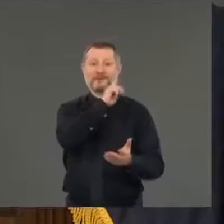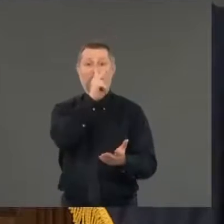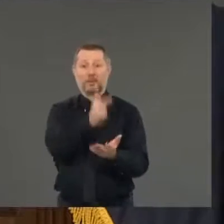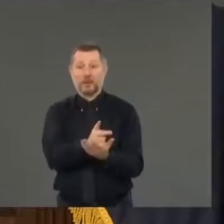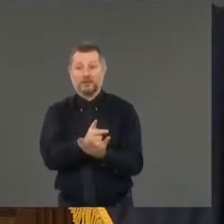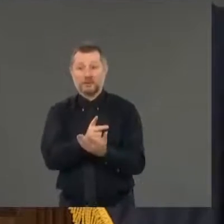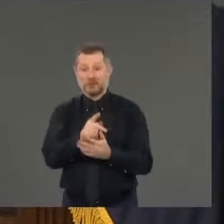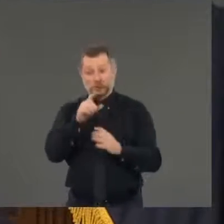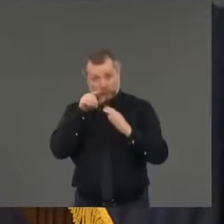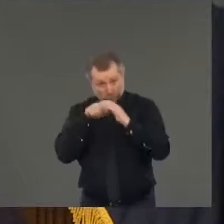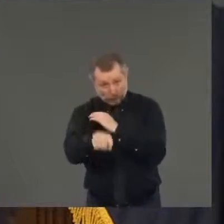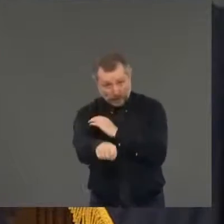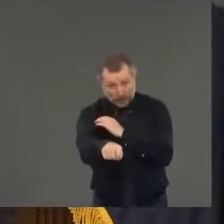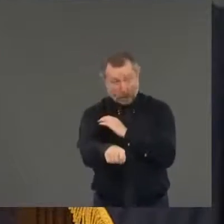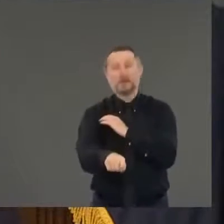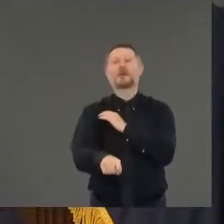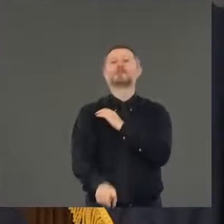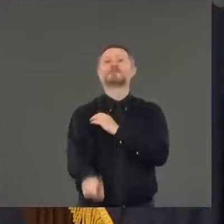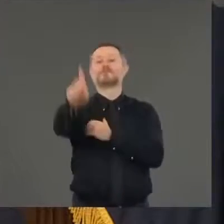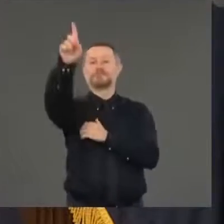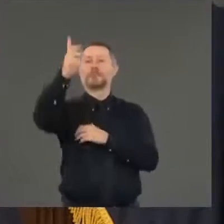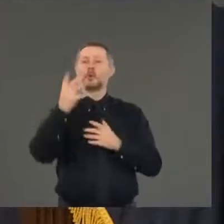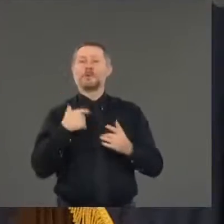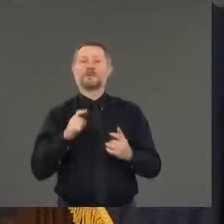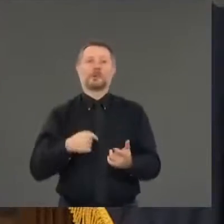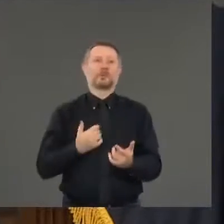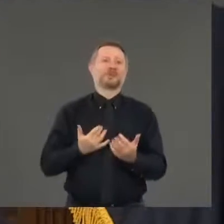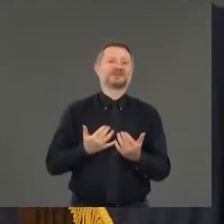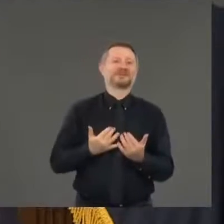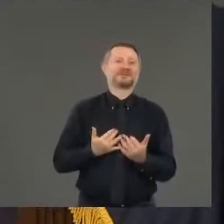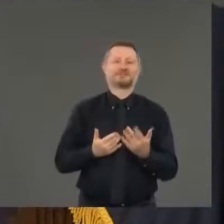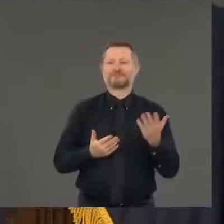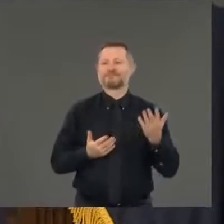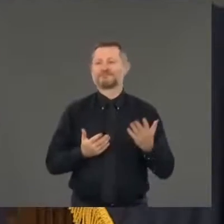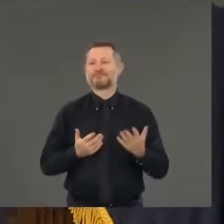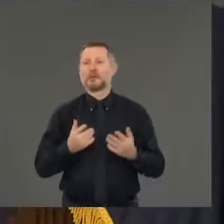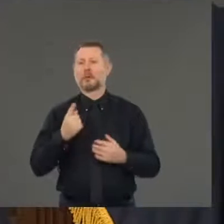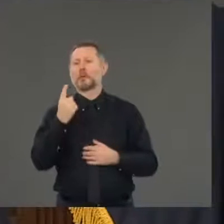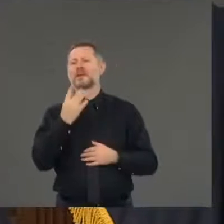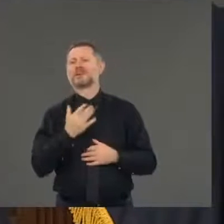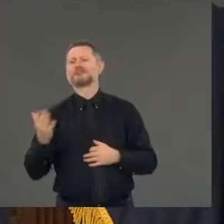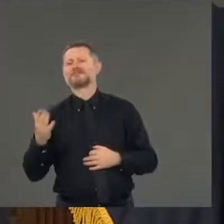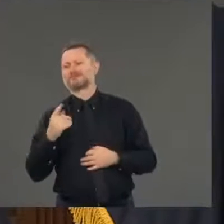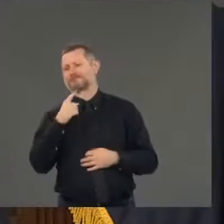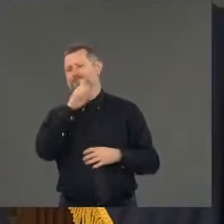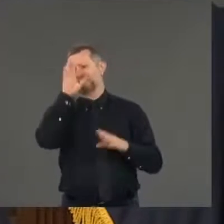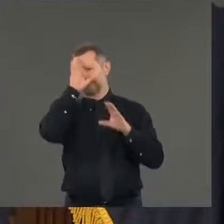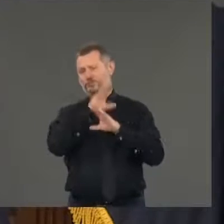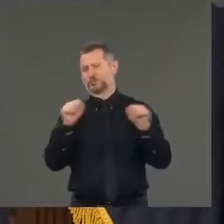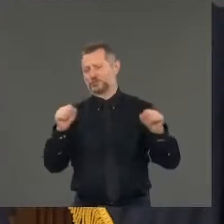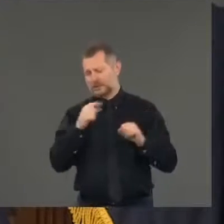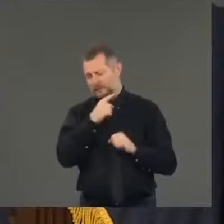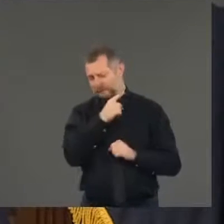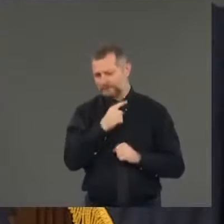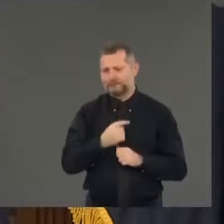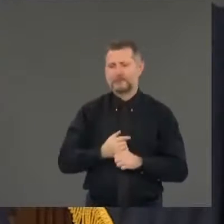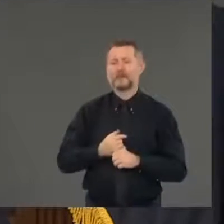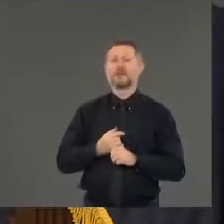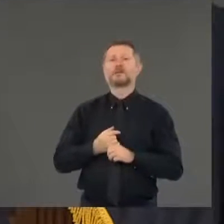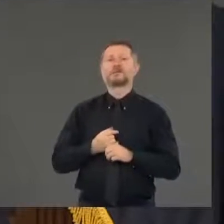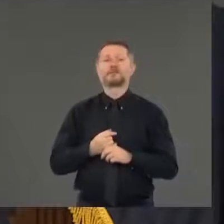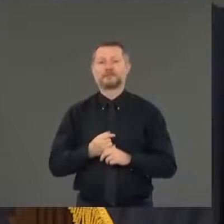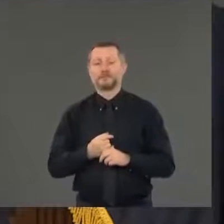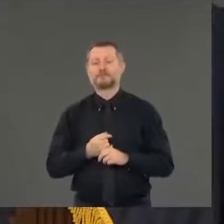collapsing. Now, there's one thing about a president who doesn't